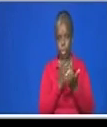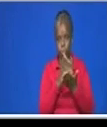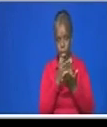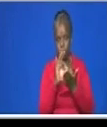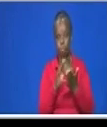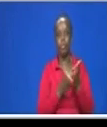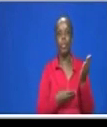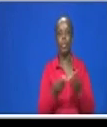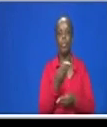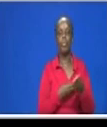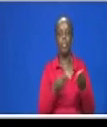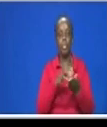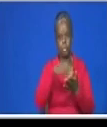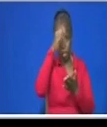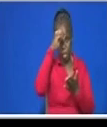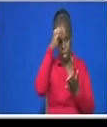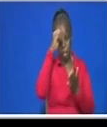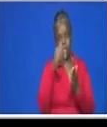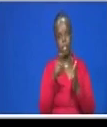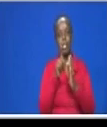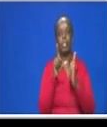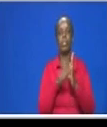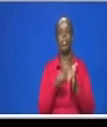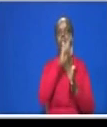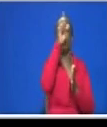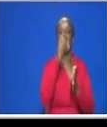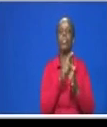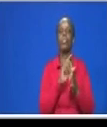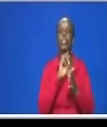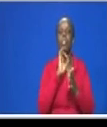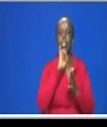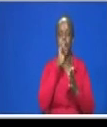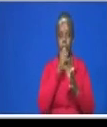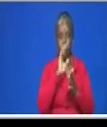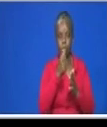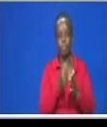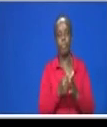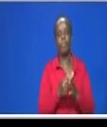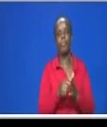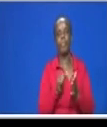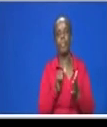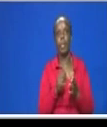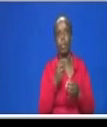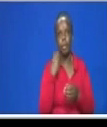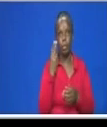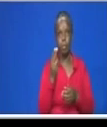of business studies the question is testing from. And that is the theme. Number